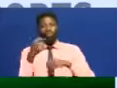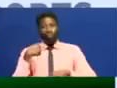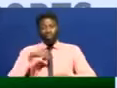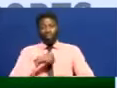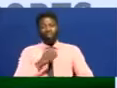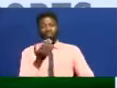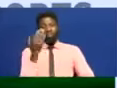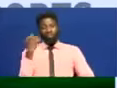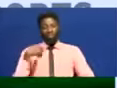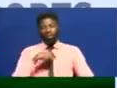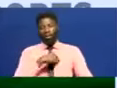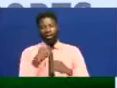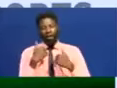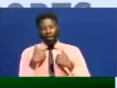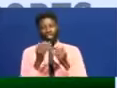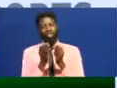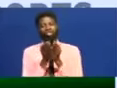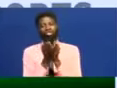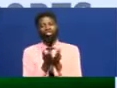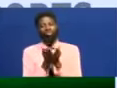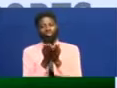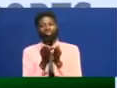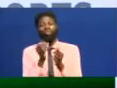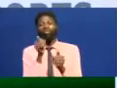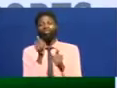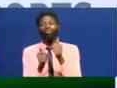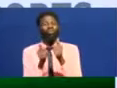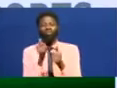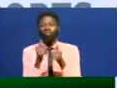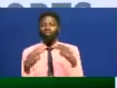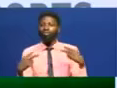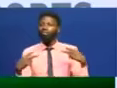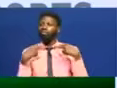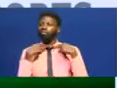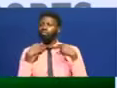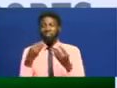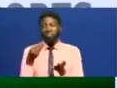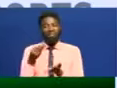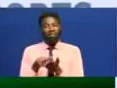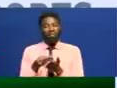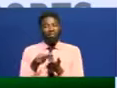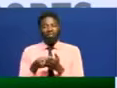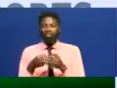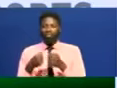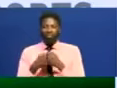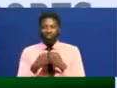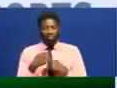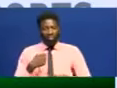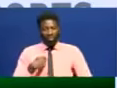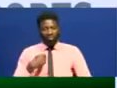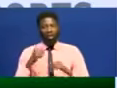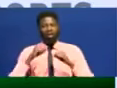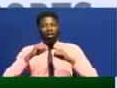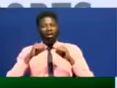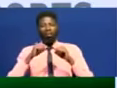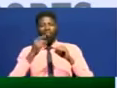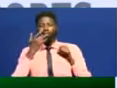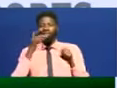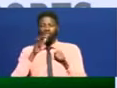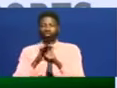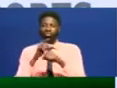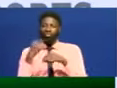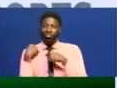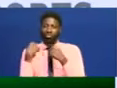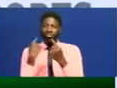stuck. Even financing was a challenge. I am glad to report today that in 12 months,